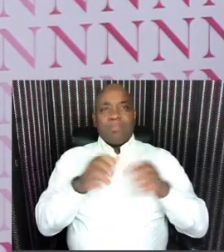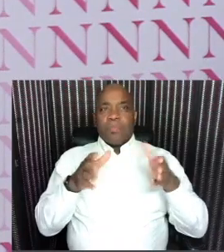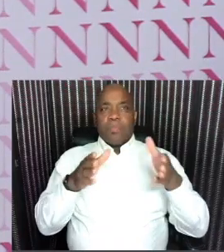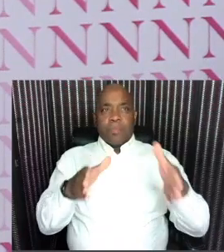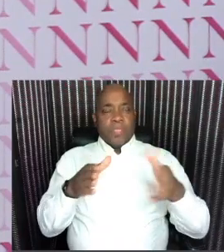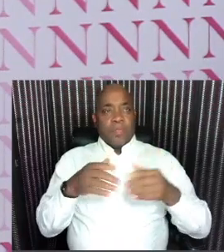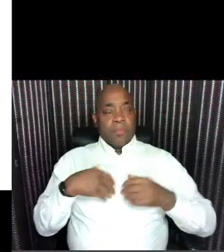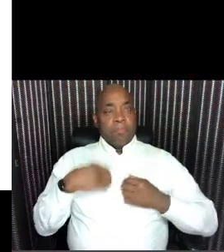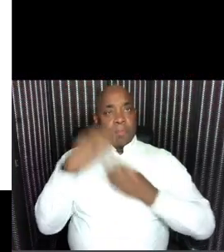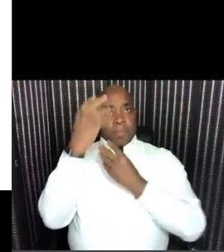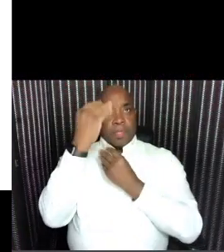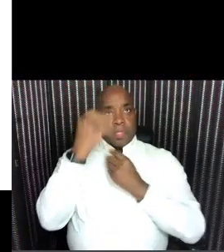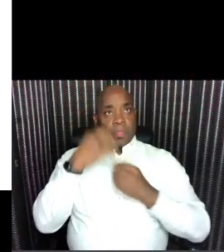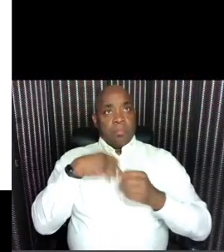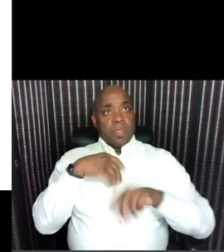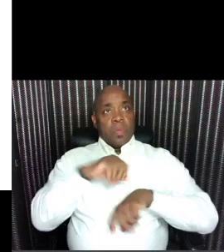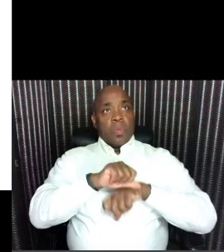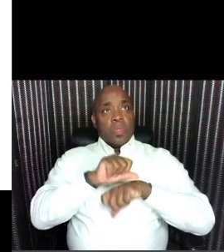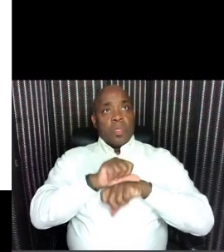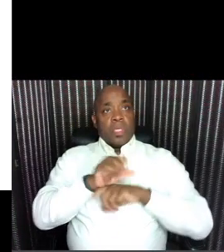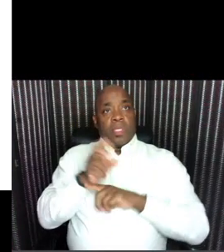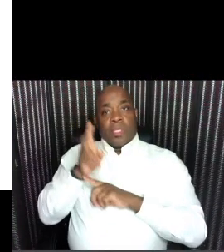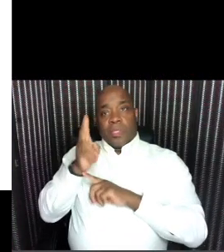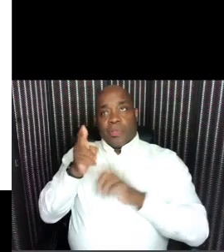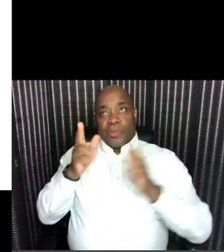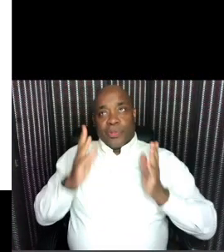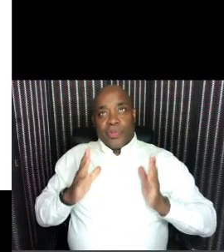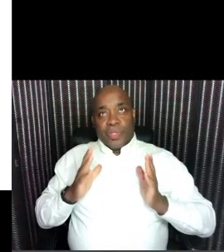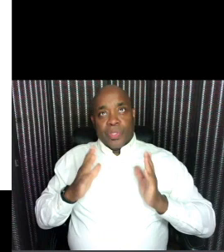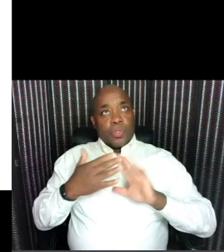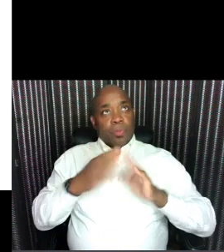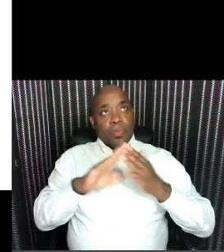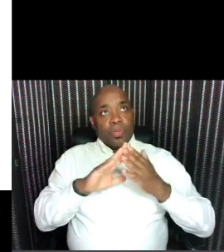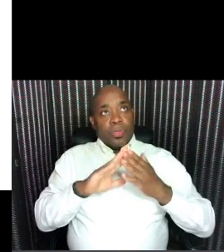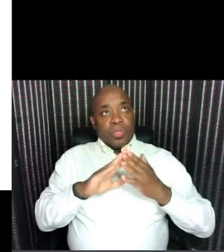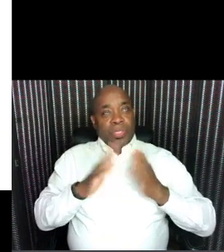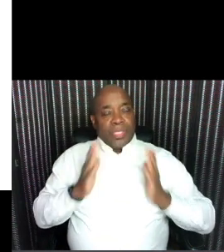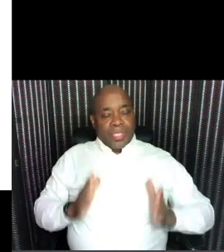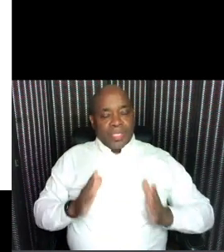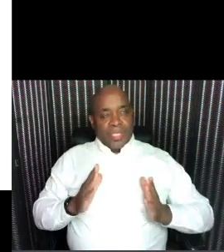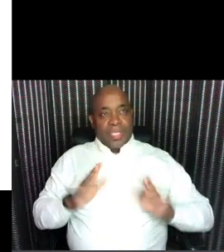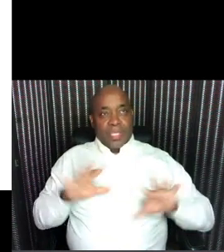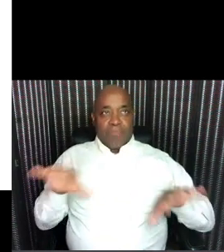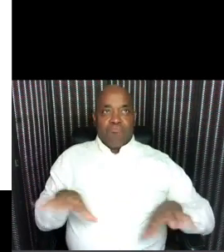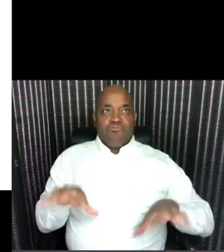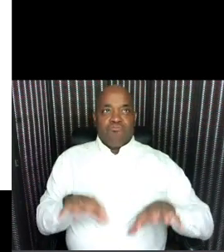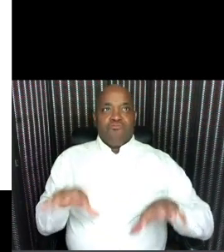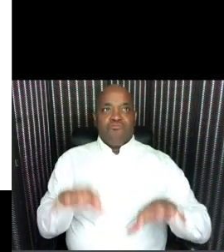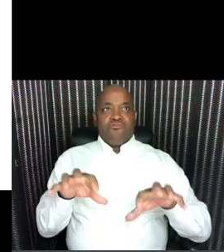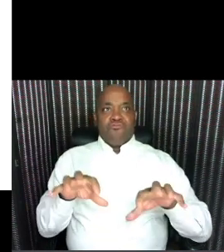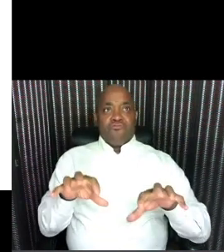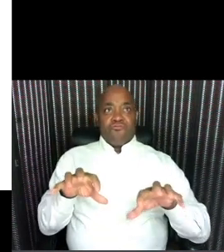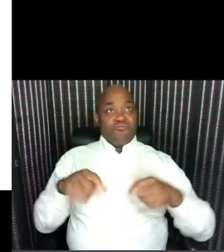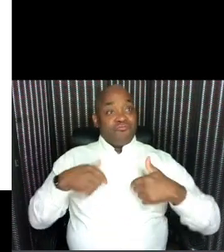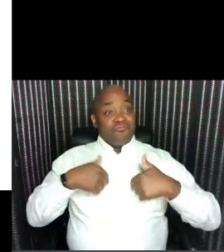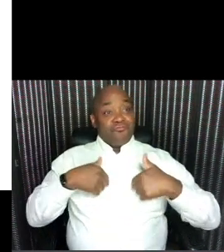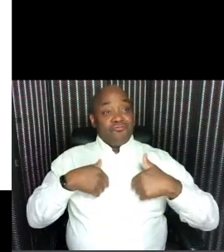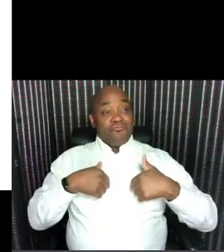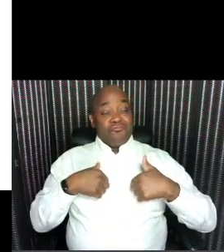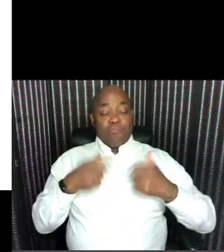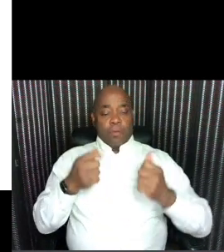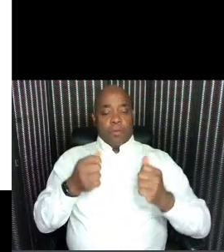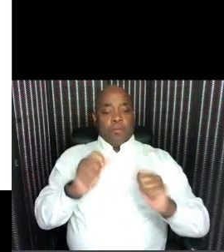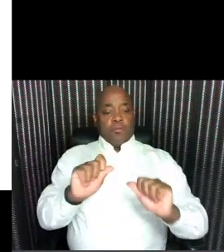a historian, as a kind of community engagement work that was attempting, at some very basic level,